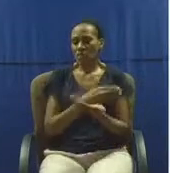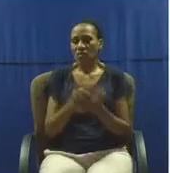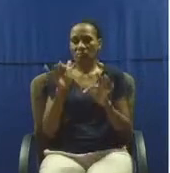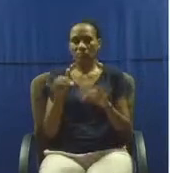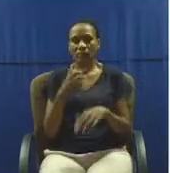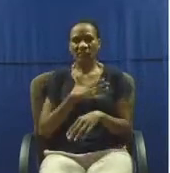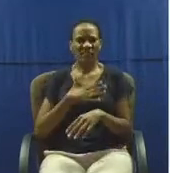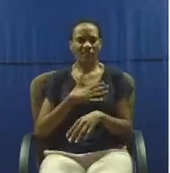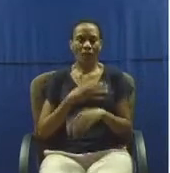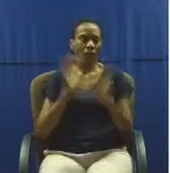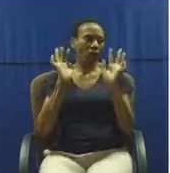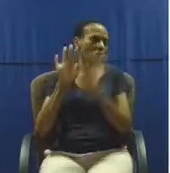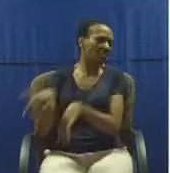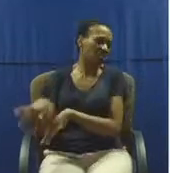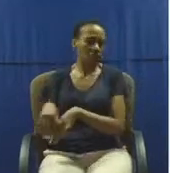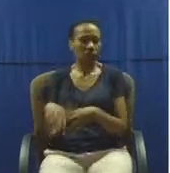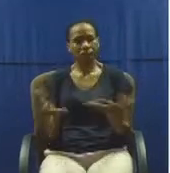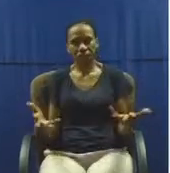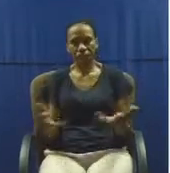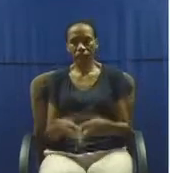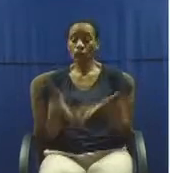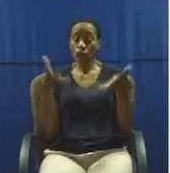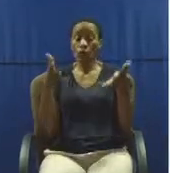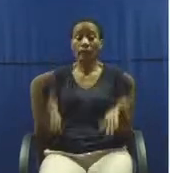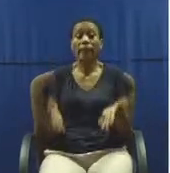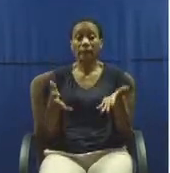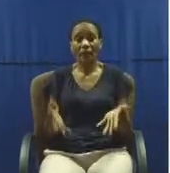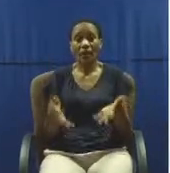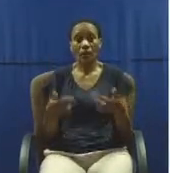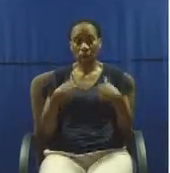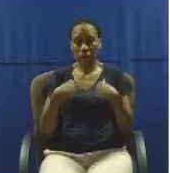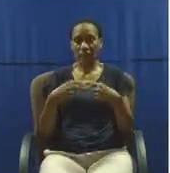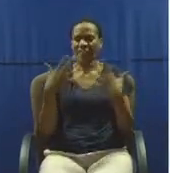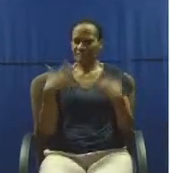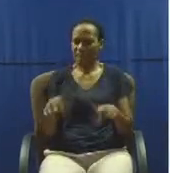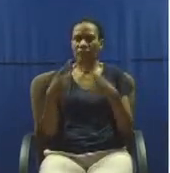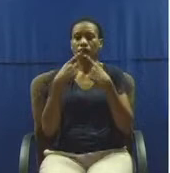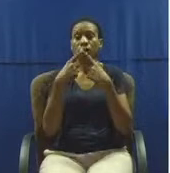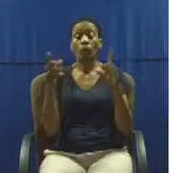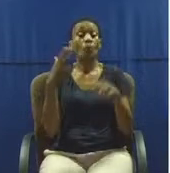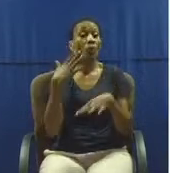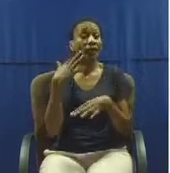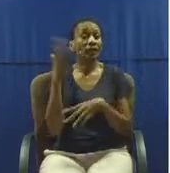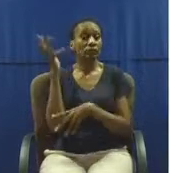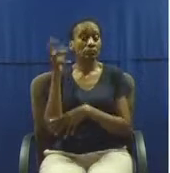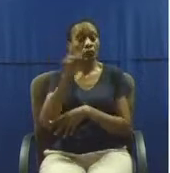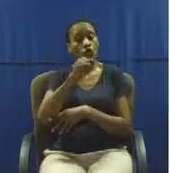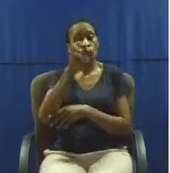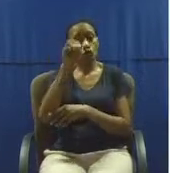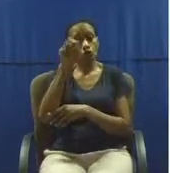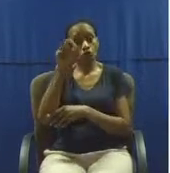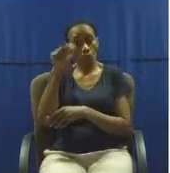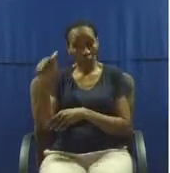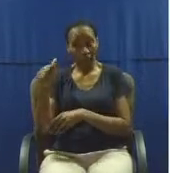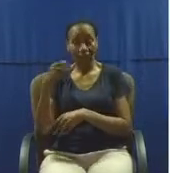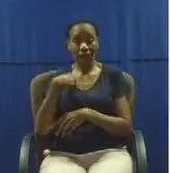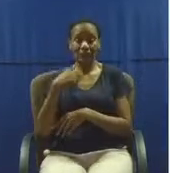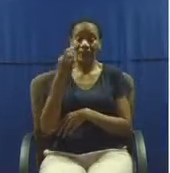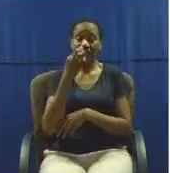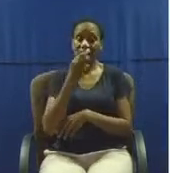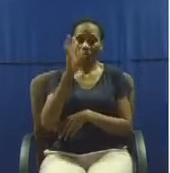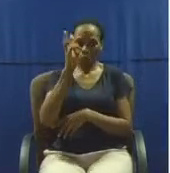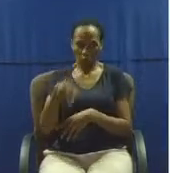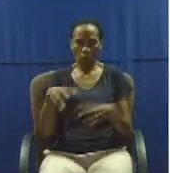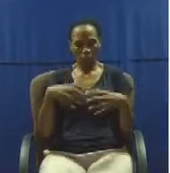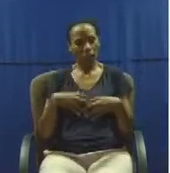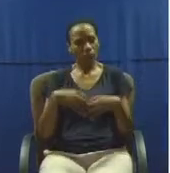feel discouraged. And it is for this reason that I announced in the State of the Nation address that we would create the dedicated capacity